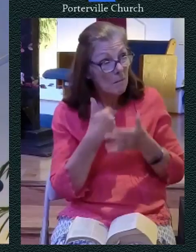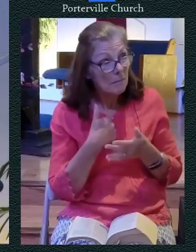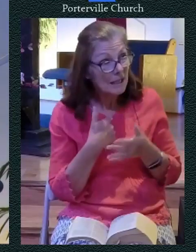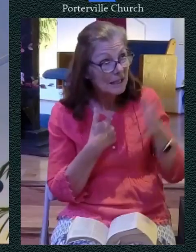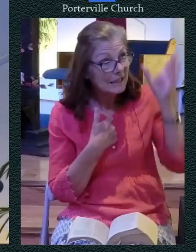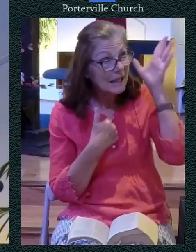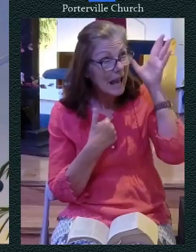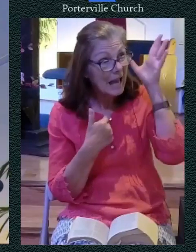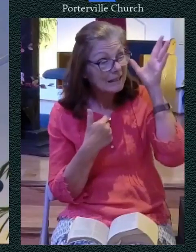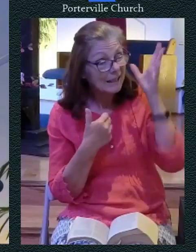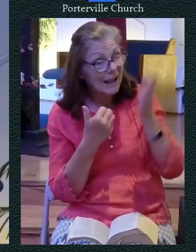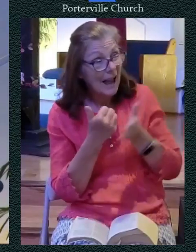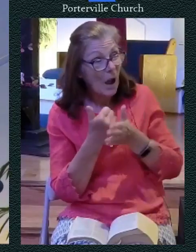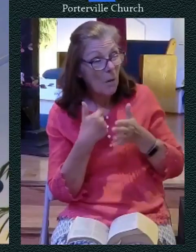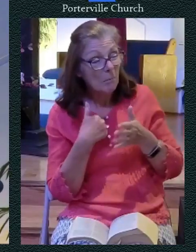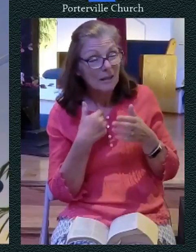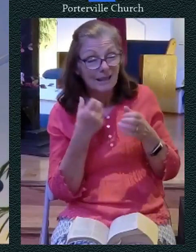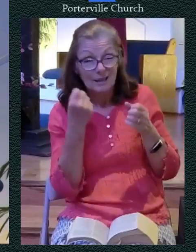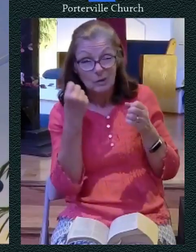some perspective?"